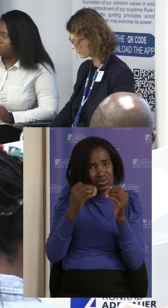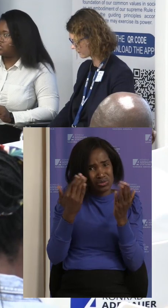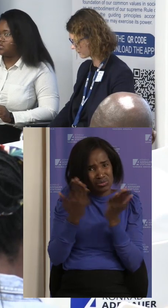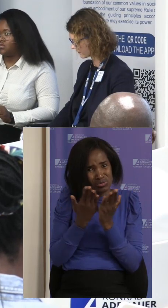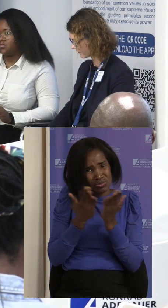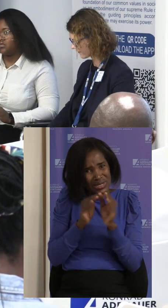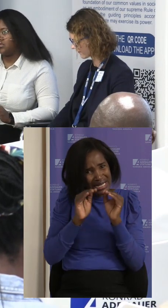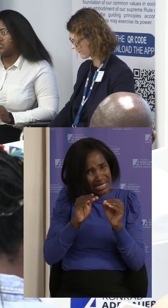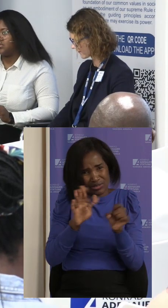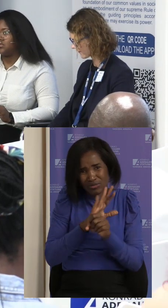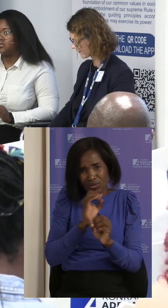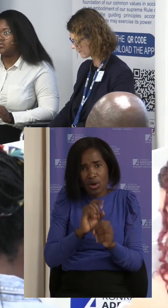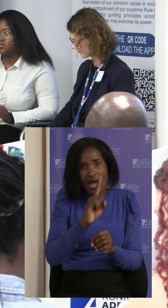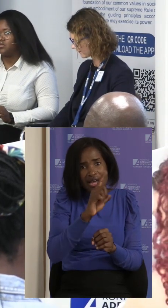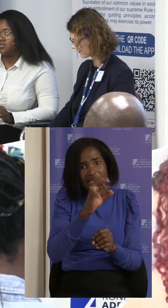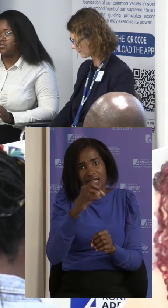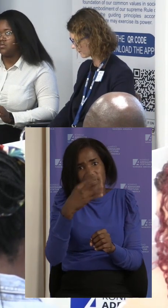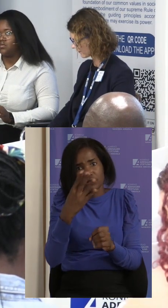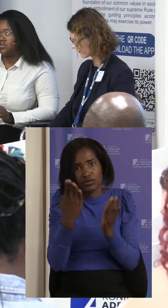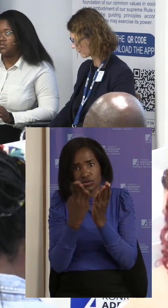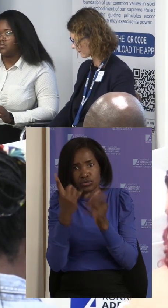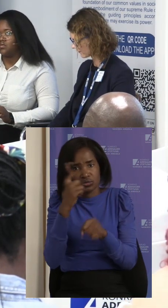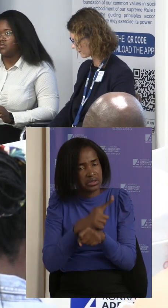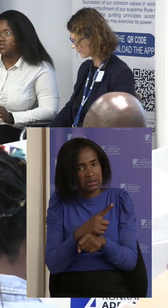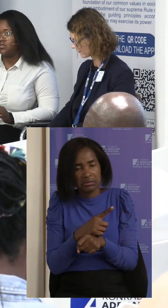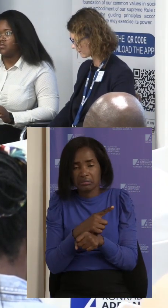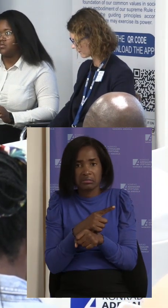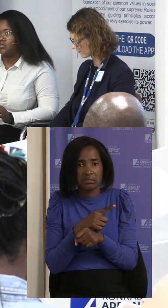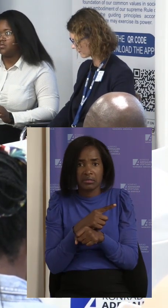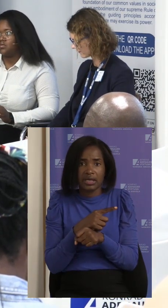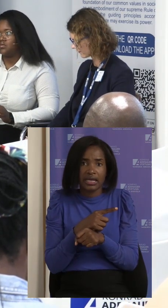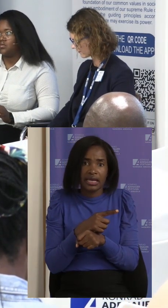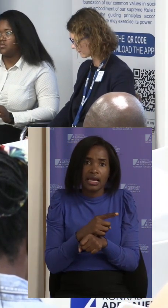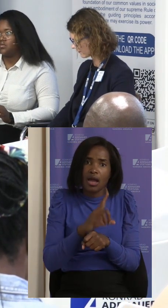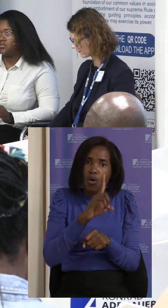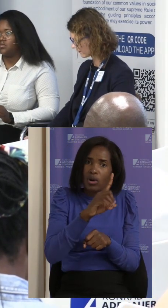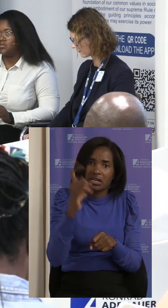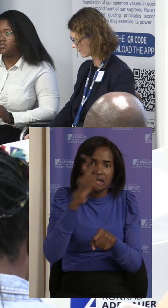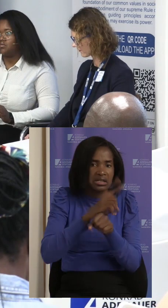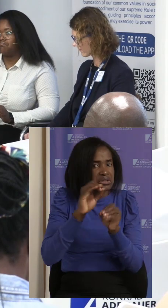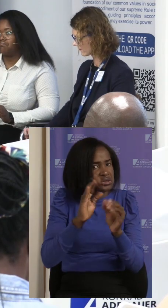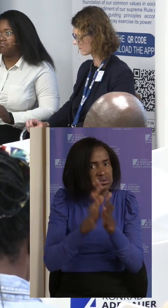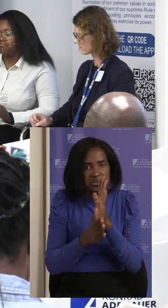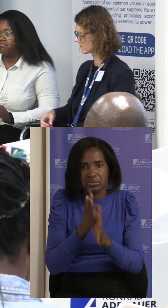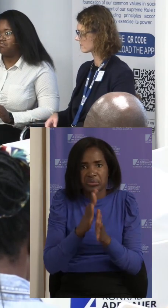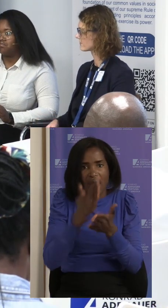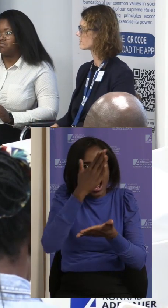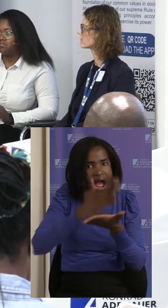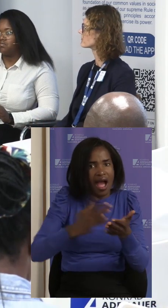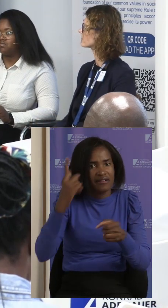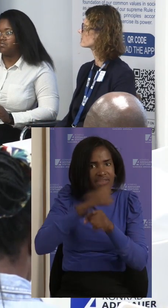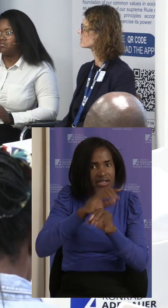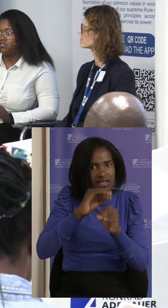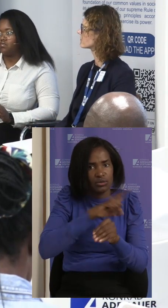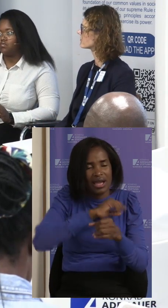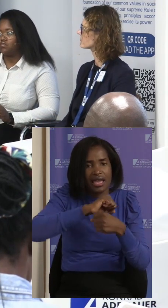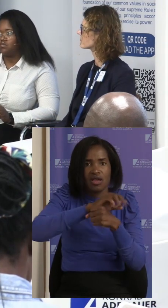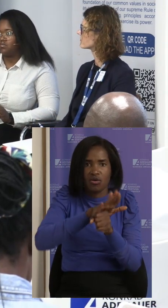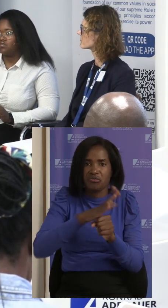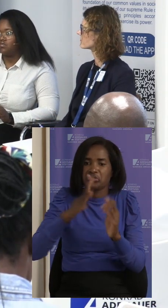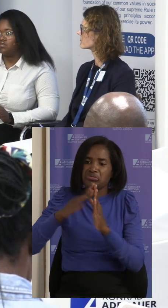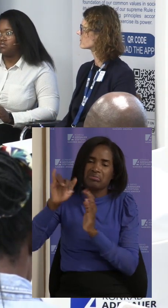194 school days, they did not even had 100 days. So they were severely affected.